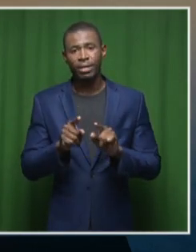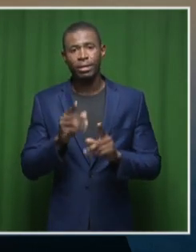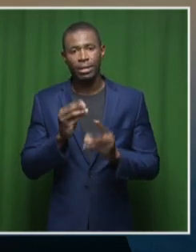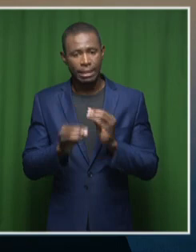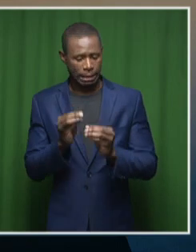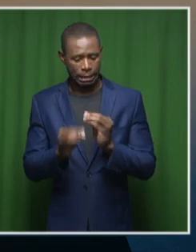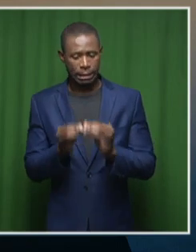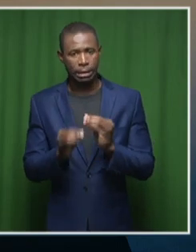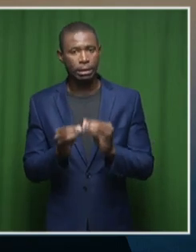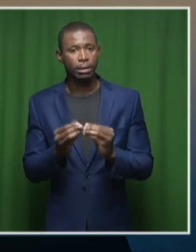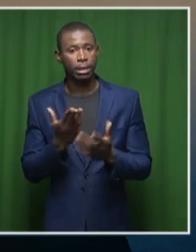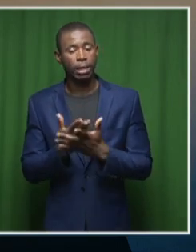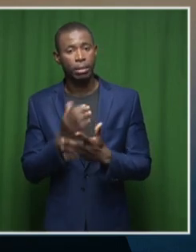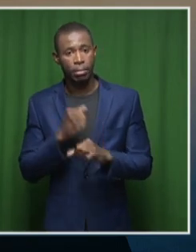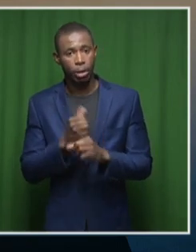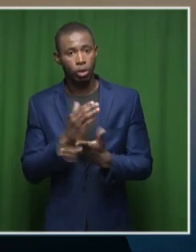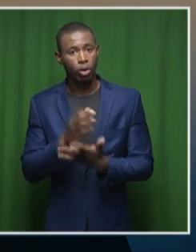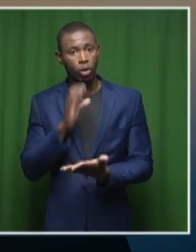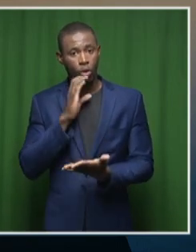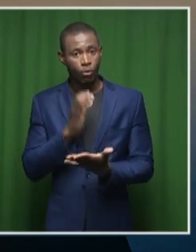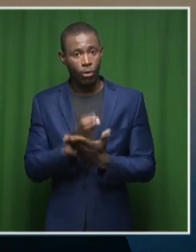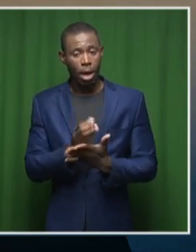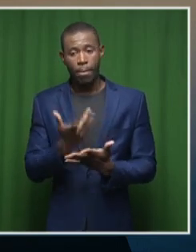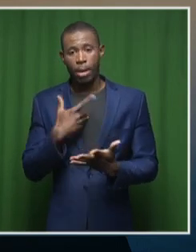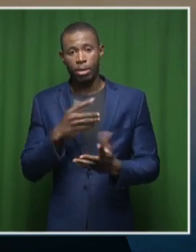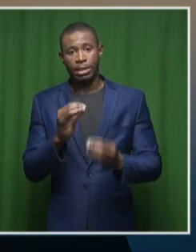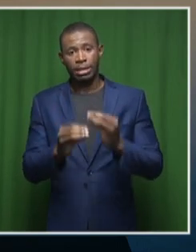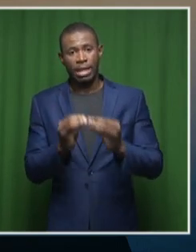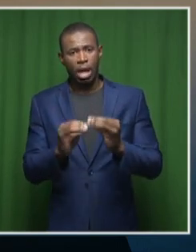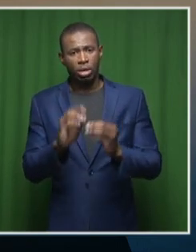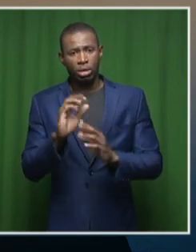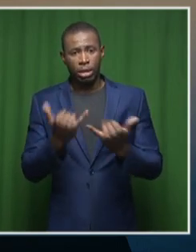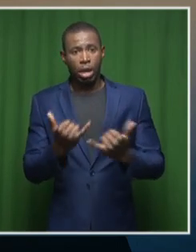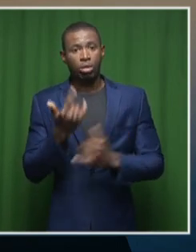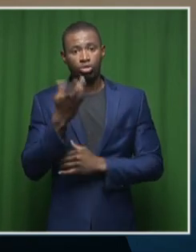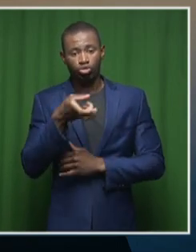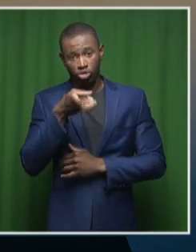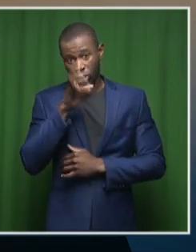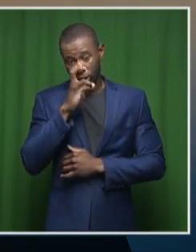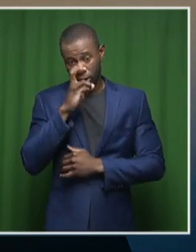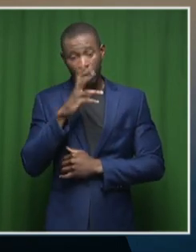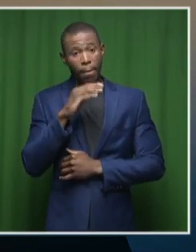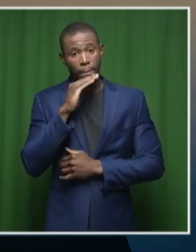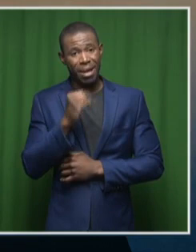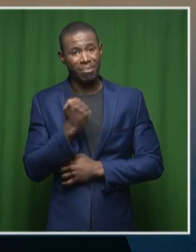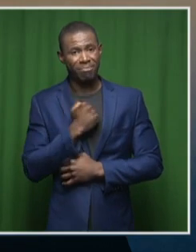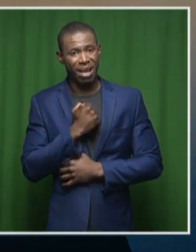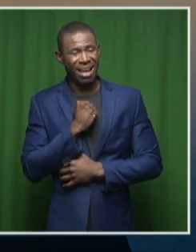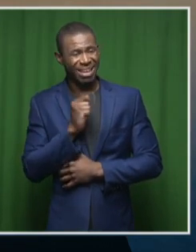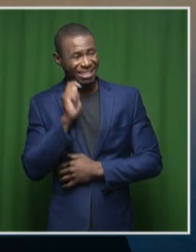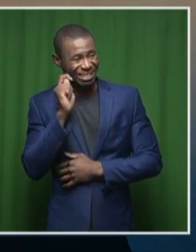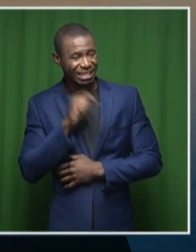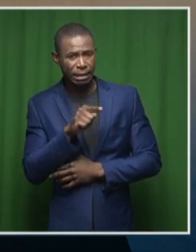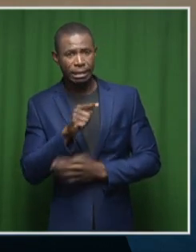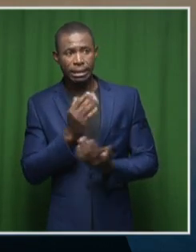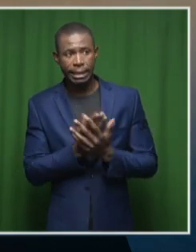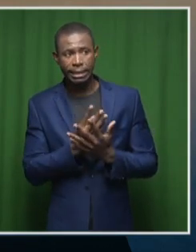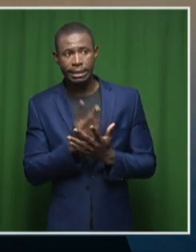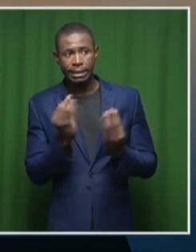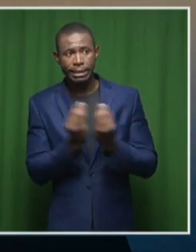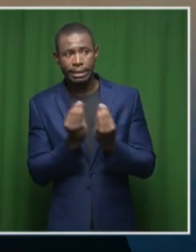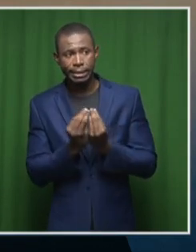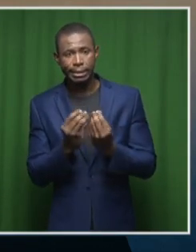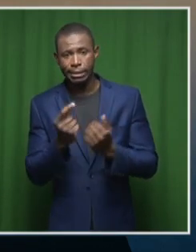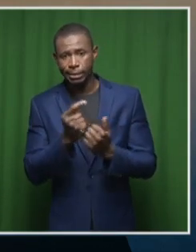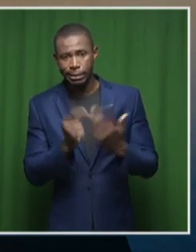you to confirm that, okay, if I'm setting the restricted mode, it means that my teen is not supposed to be seeing this kind of content.